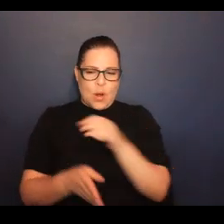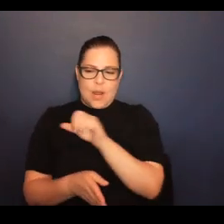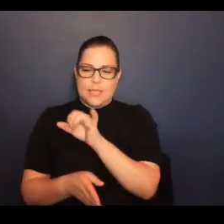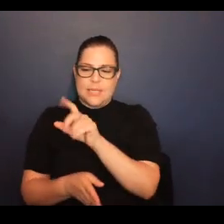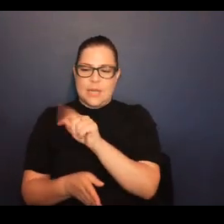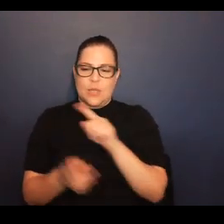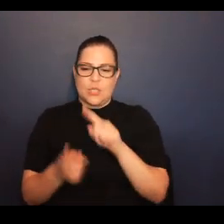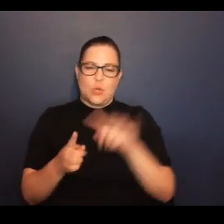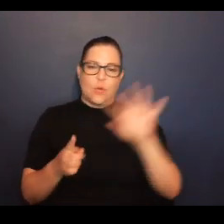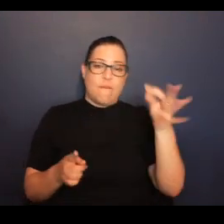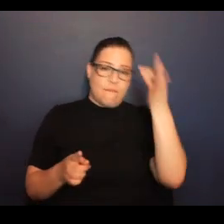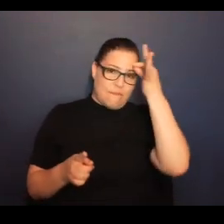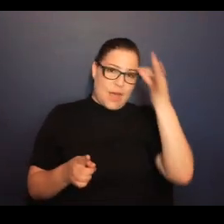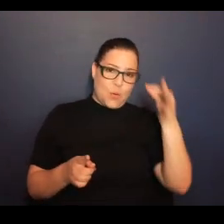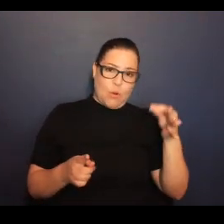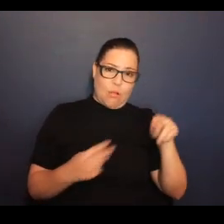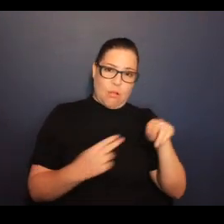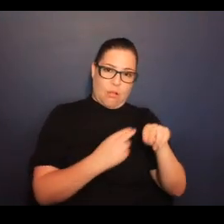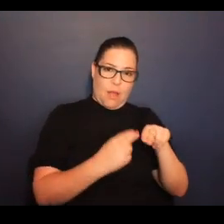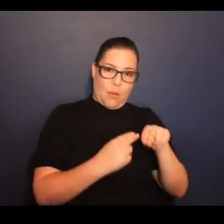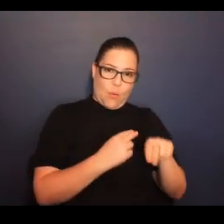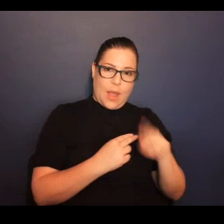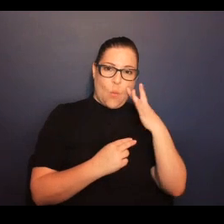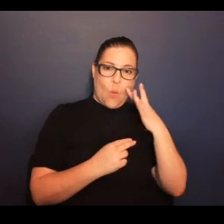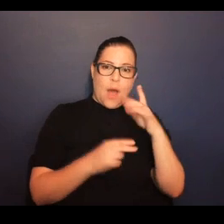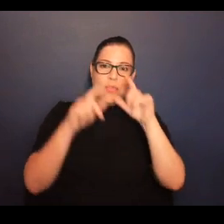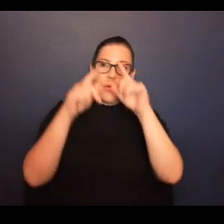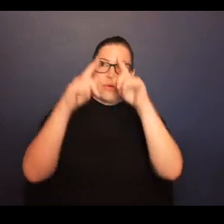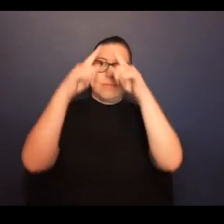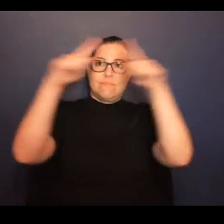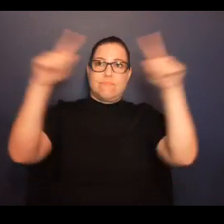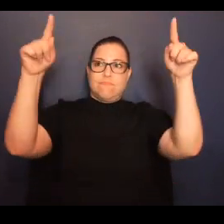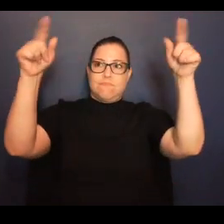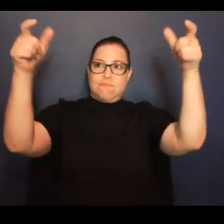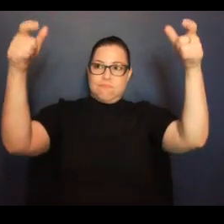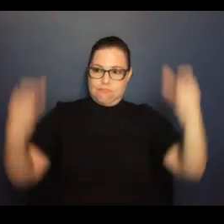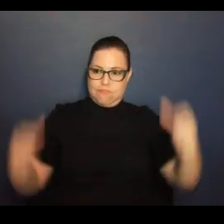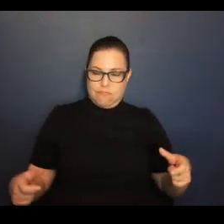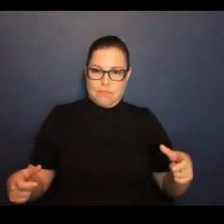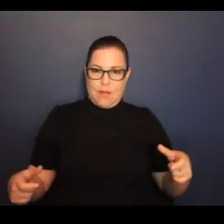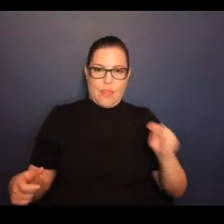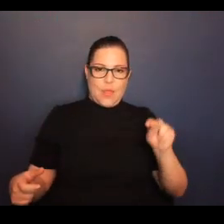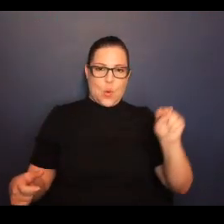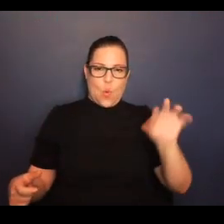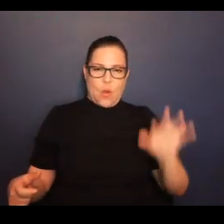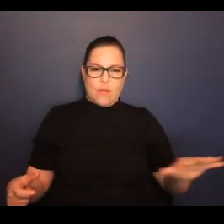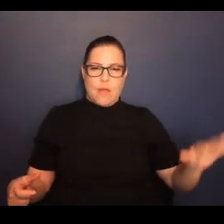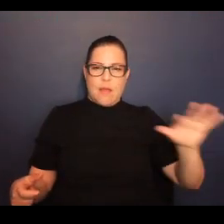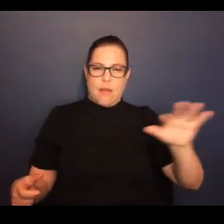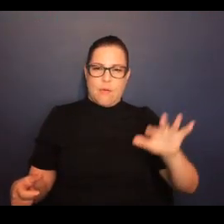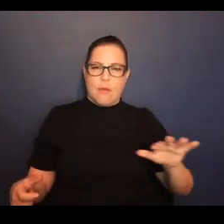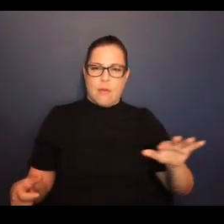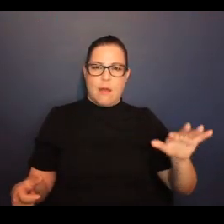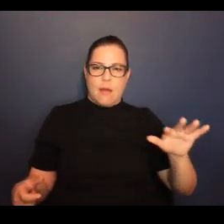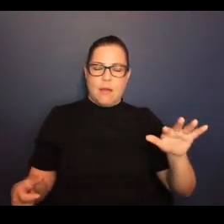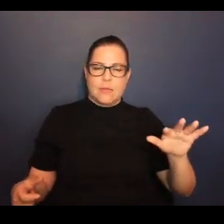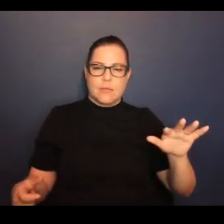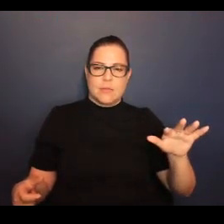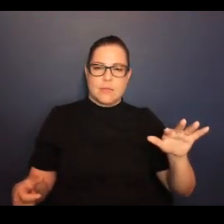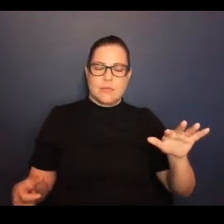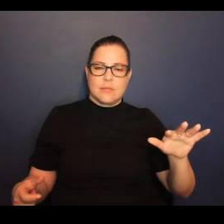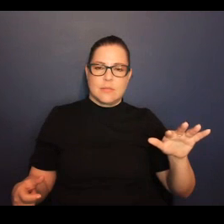Federal, because the power overhead and the transformers are over. They're all on the north side, other than when you would have the drops